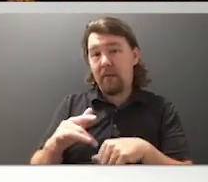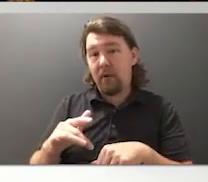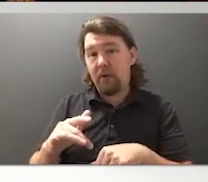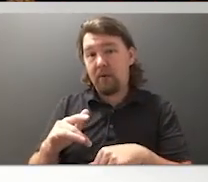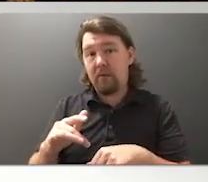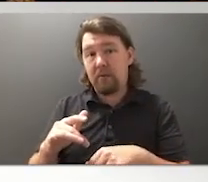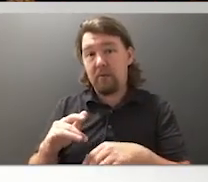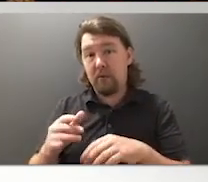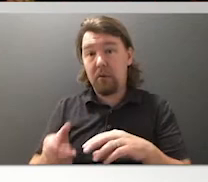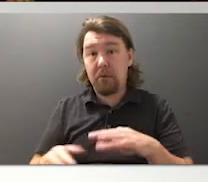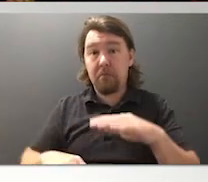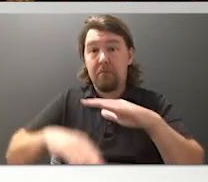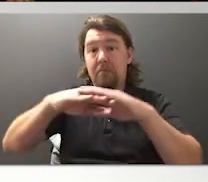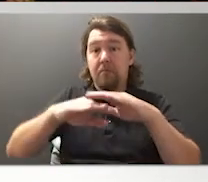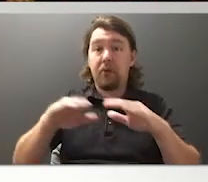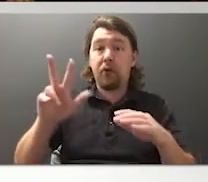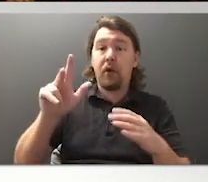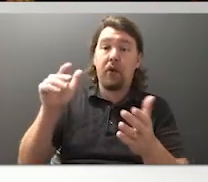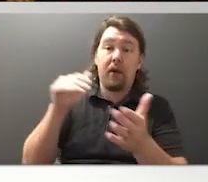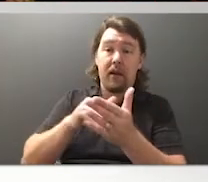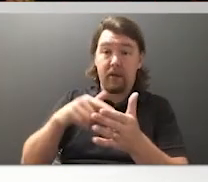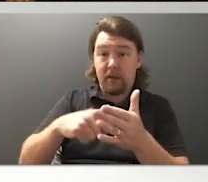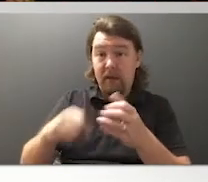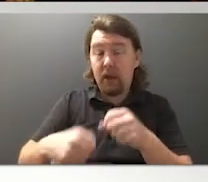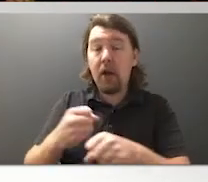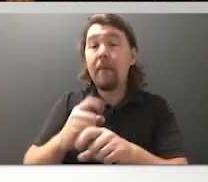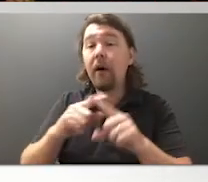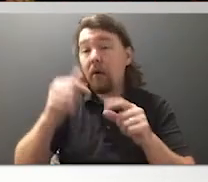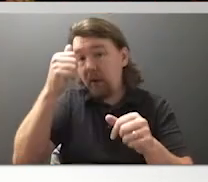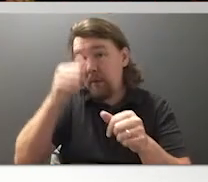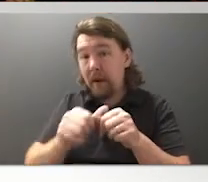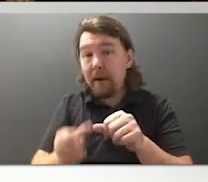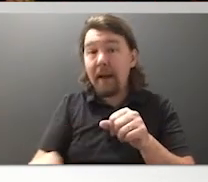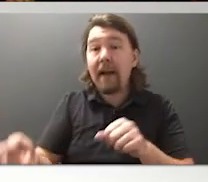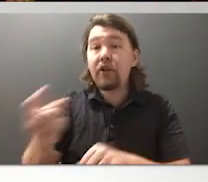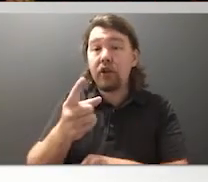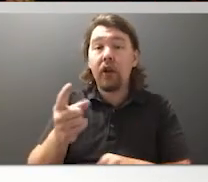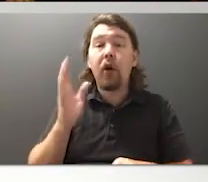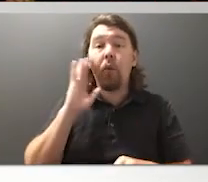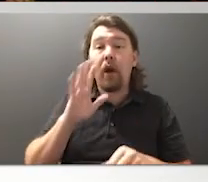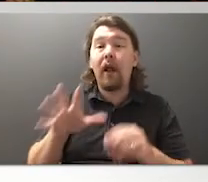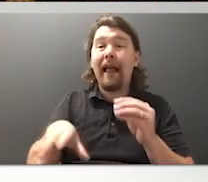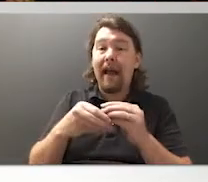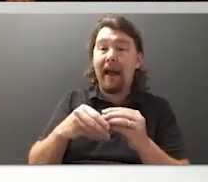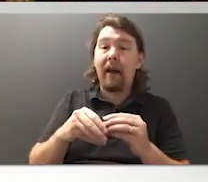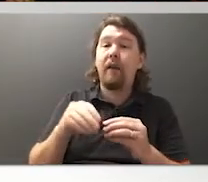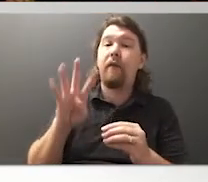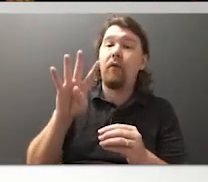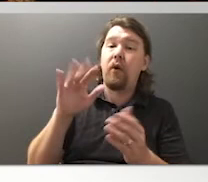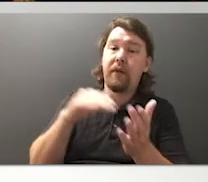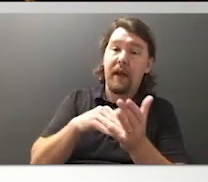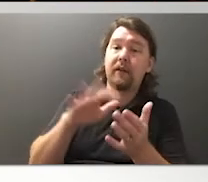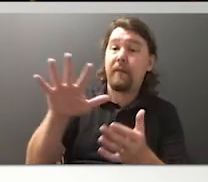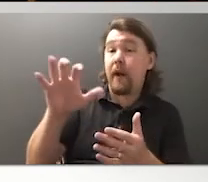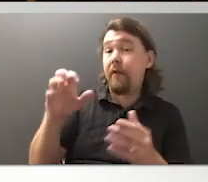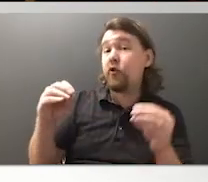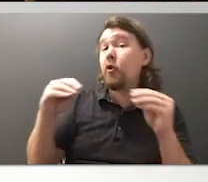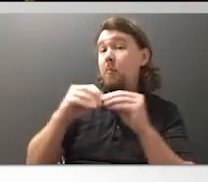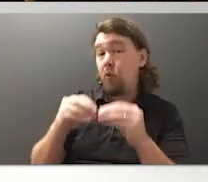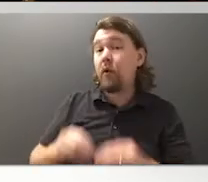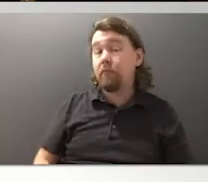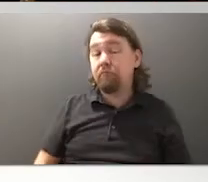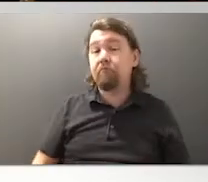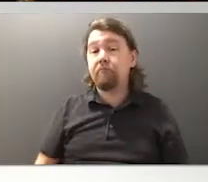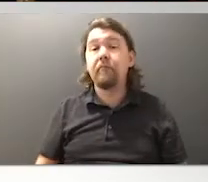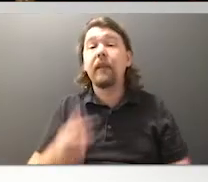20,000 limit for this year. Keep in mind, next year it will go up 4,500. Now here's something really interesting that